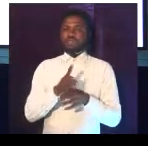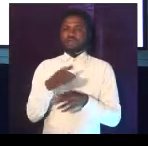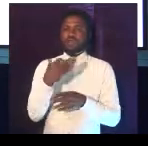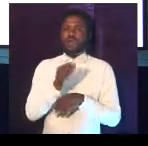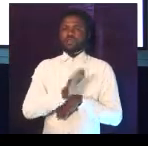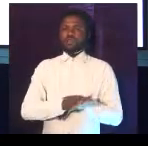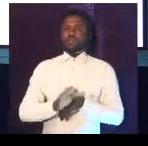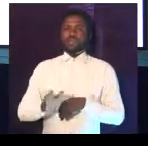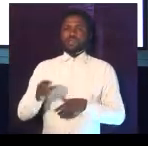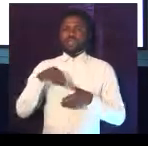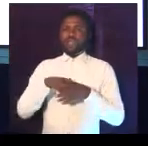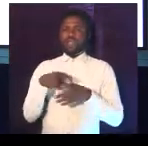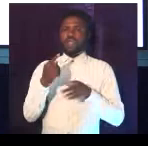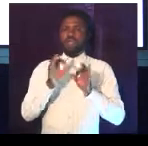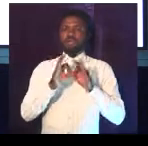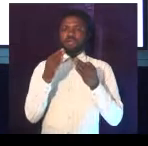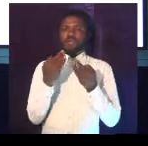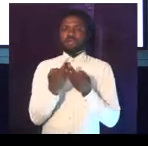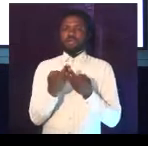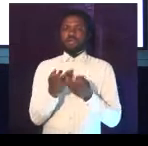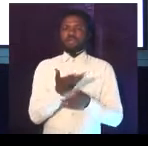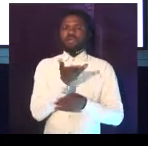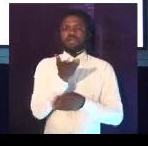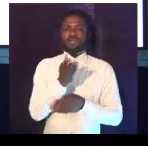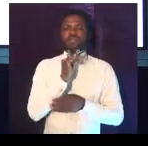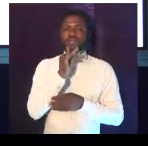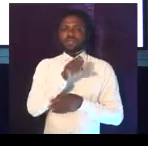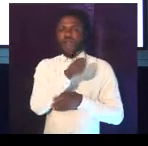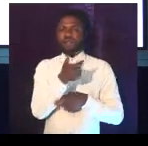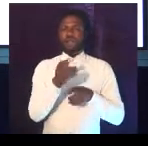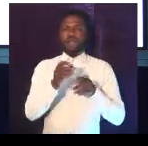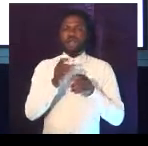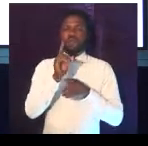at the duties of children in a family.